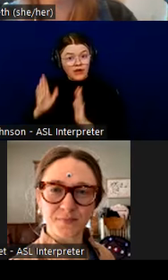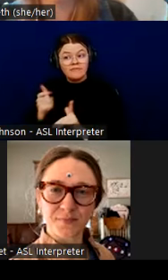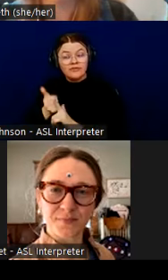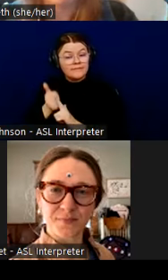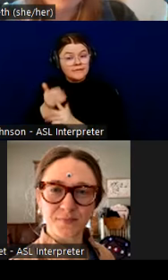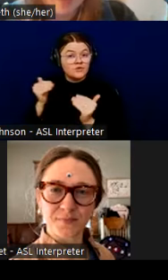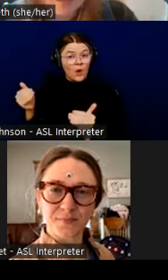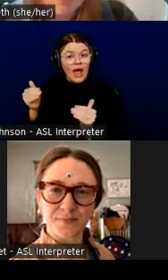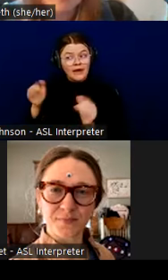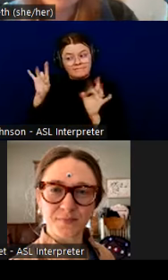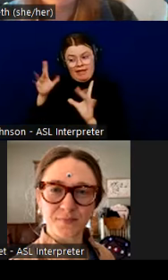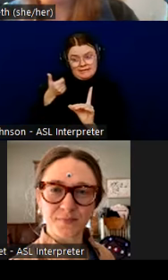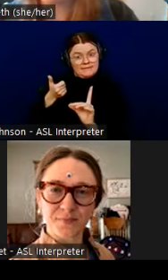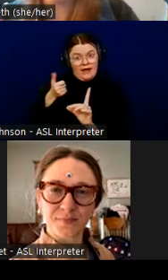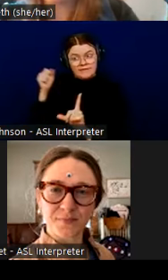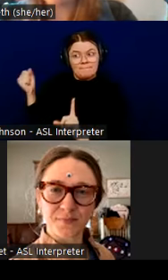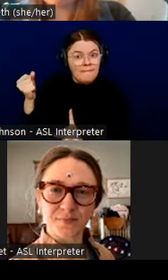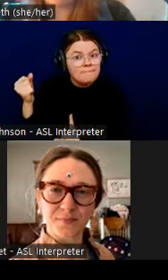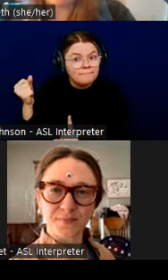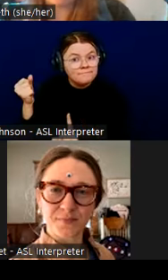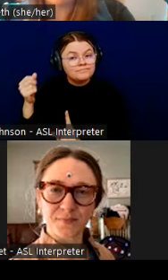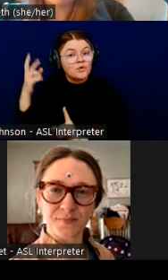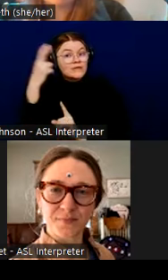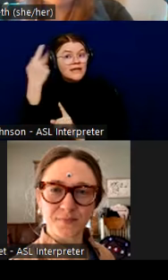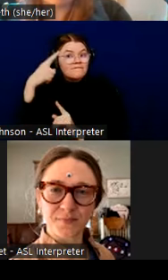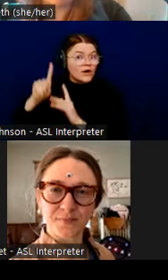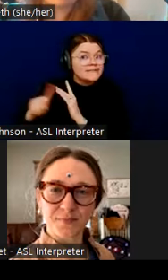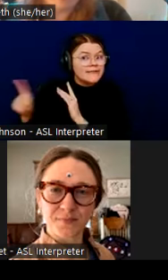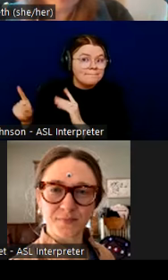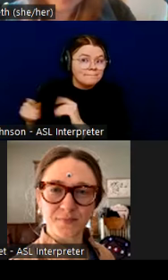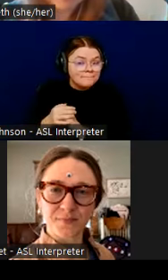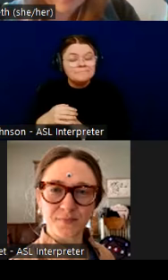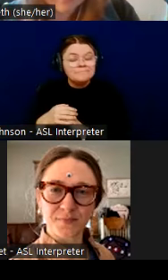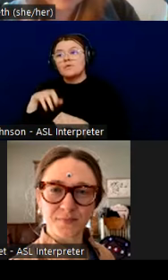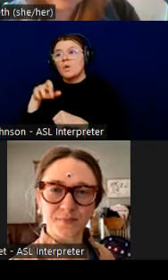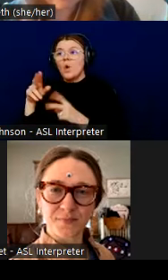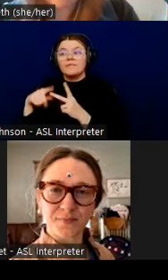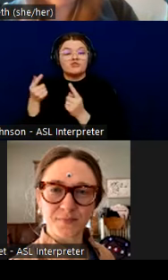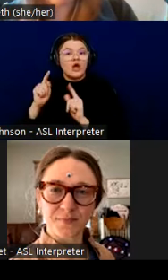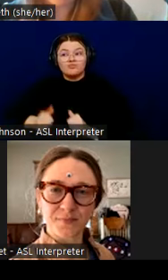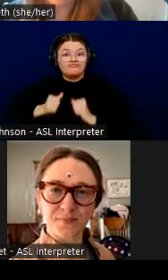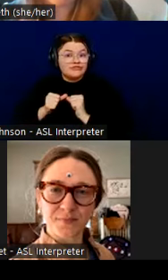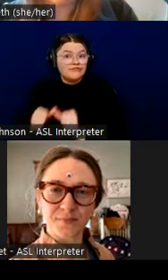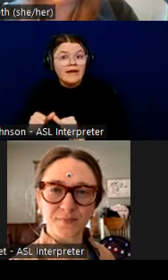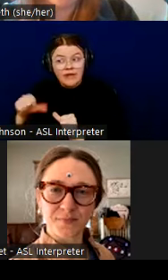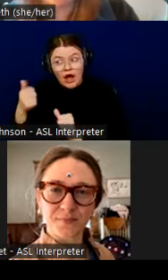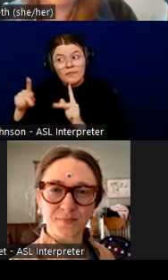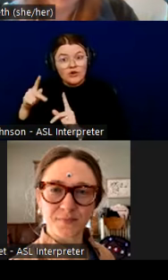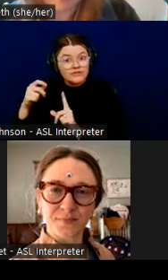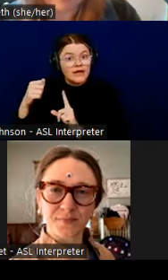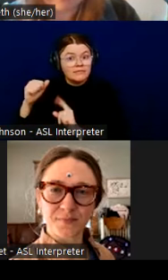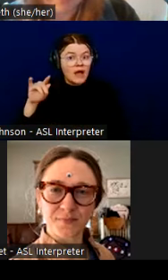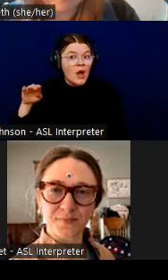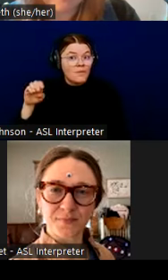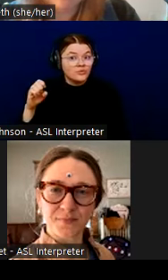in order to escape an abuser's use of violence, or survive an abuser's use of violence, or